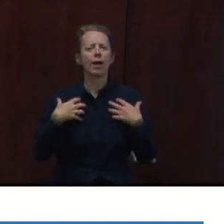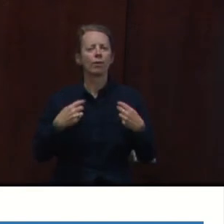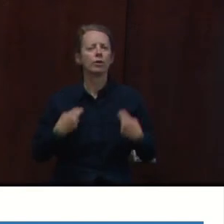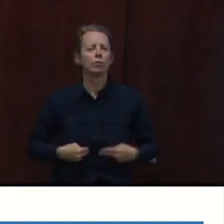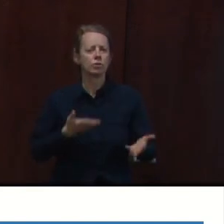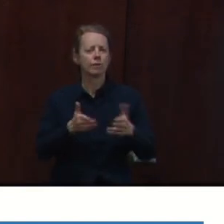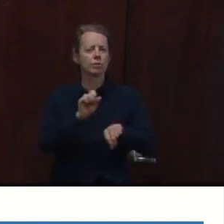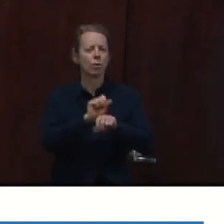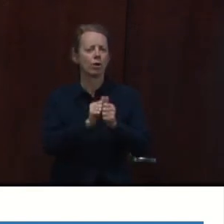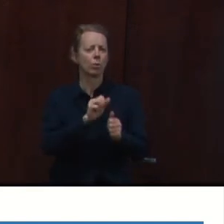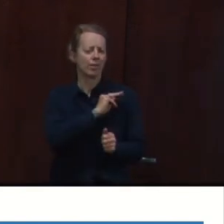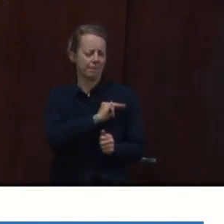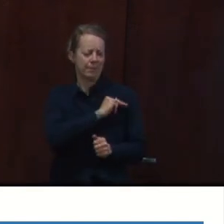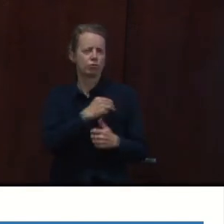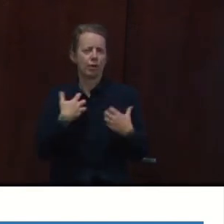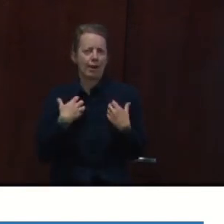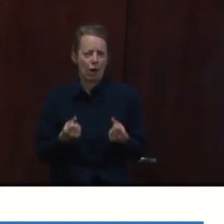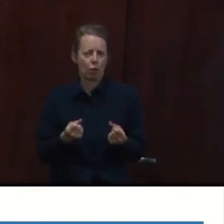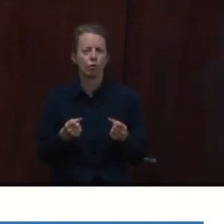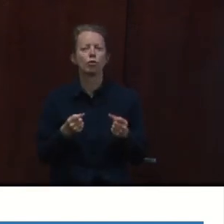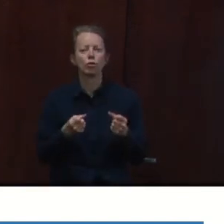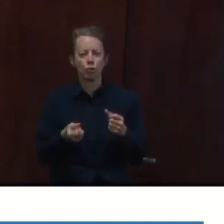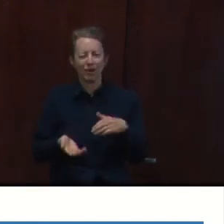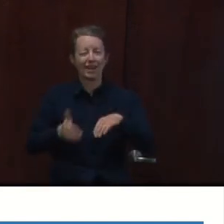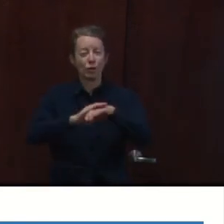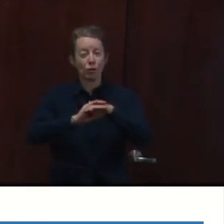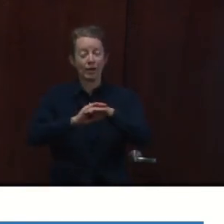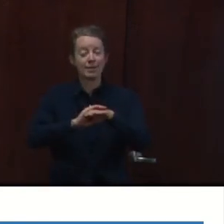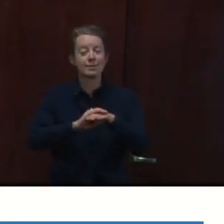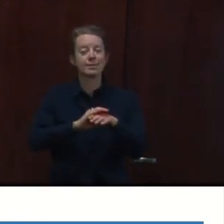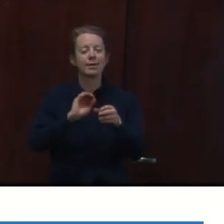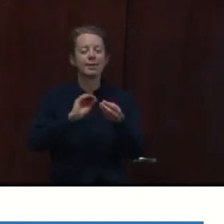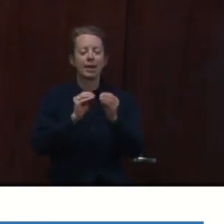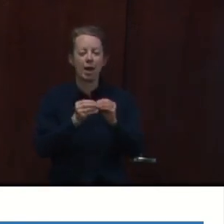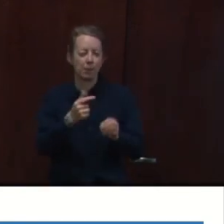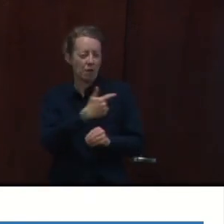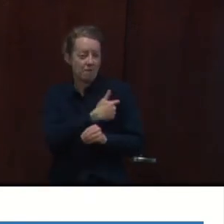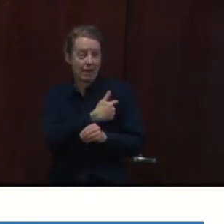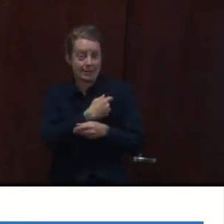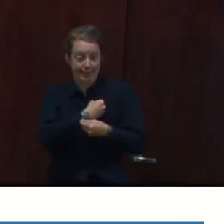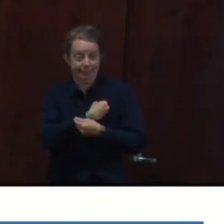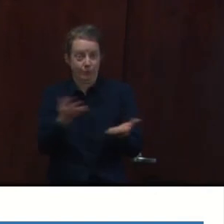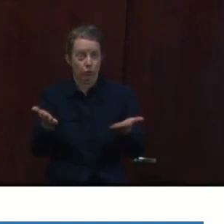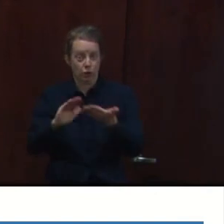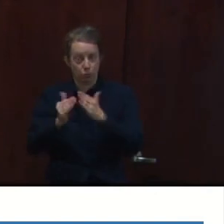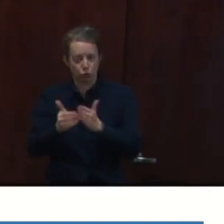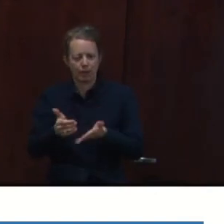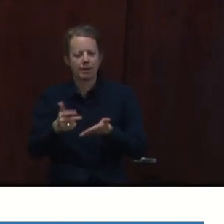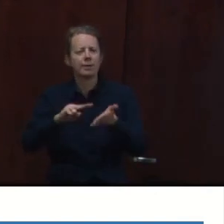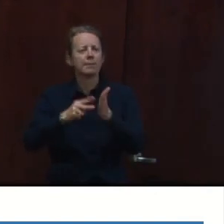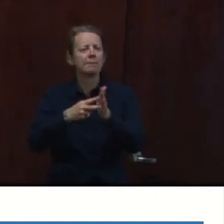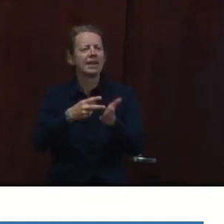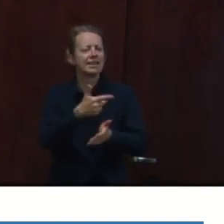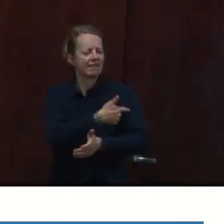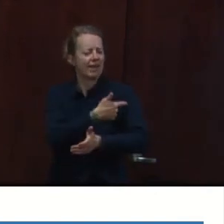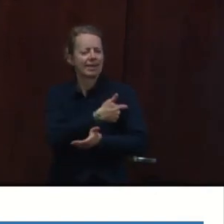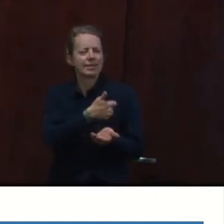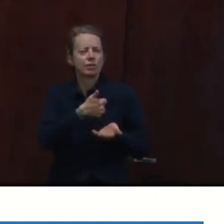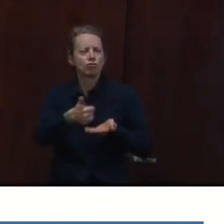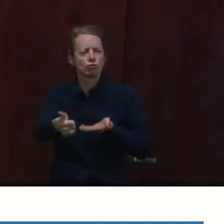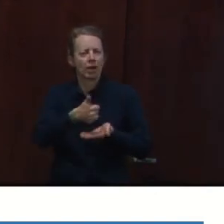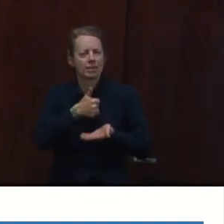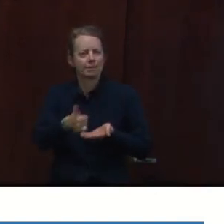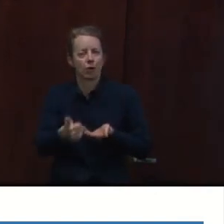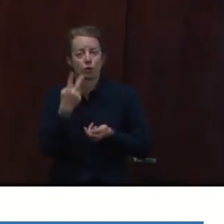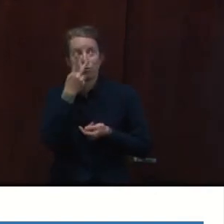to initiate vaccine transfer to increase the number of vaccine that we can get out into the community. And what you see here is our